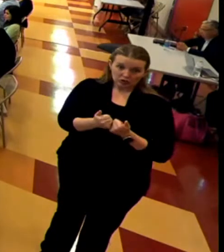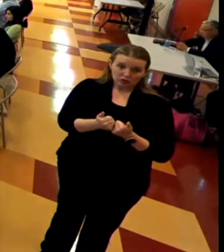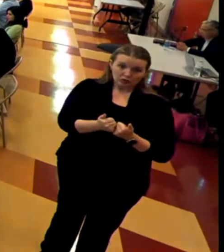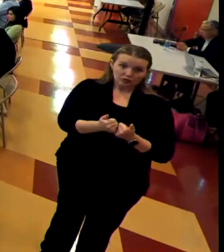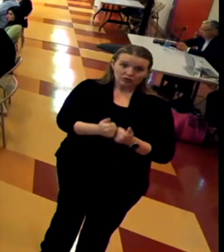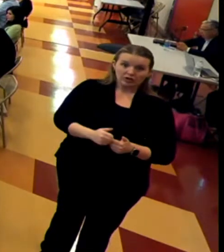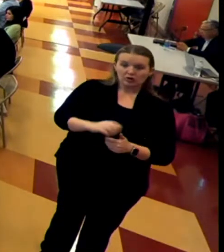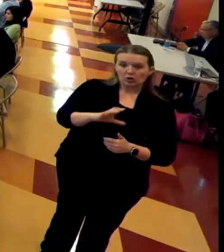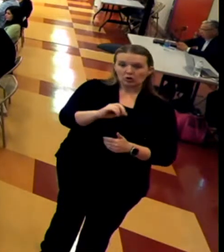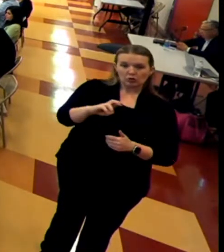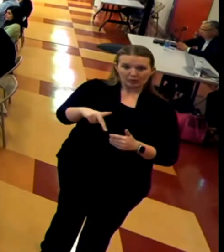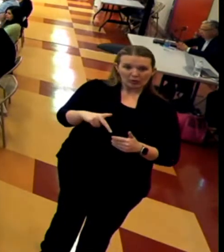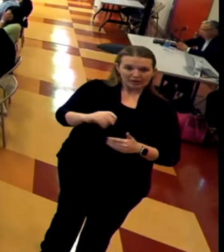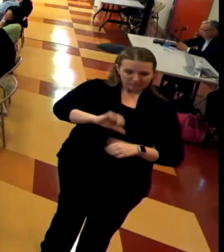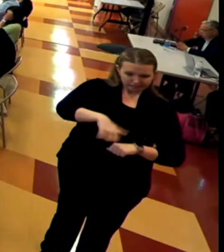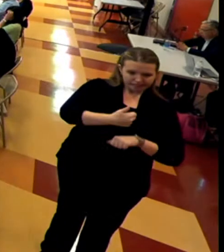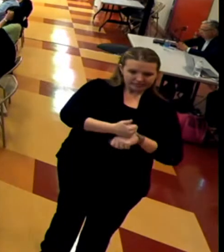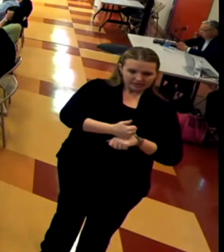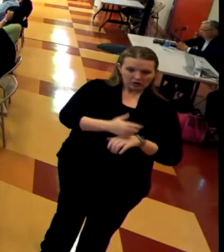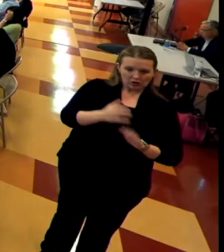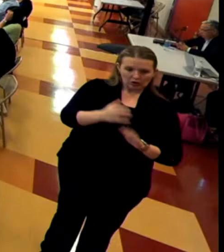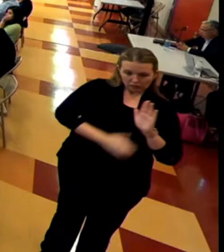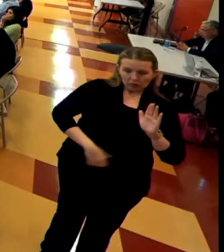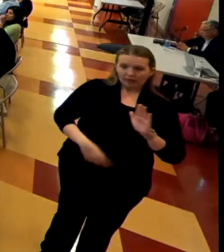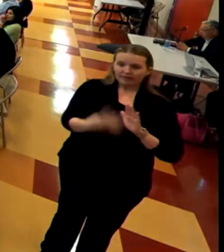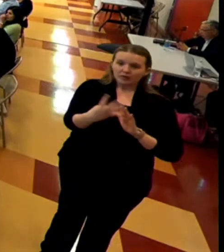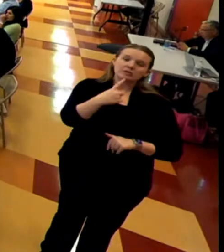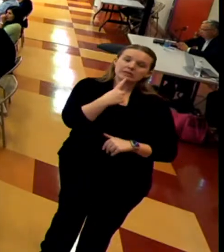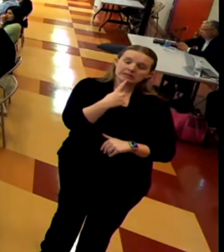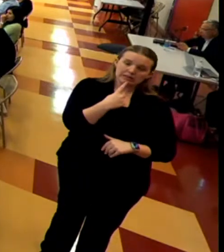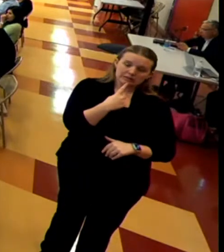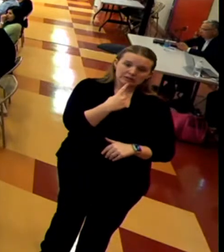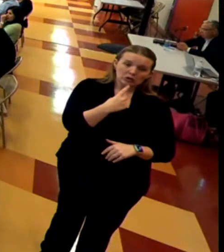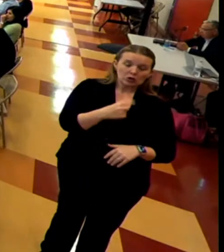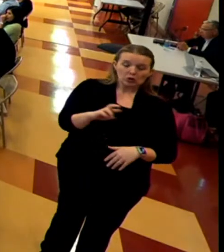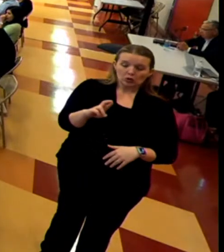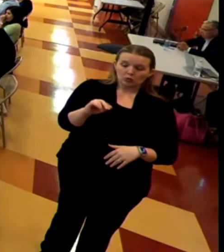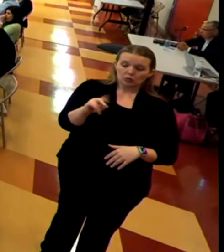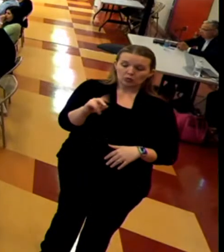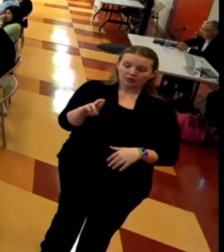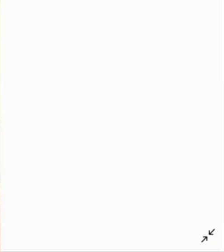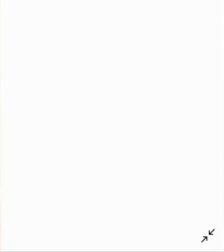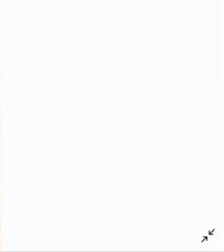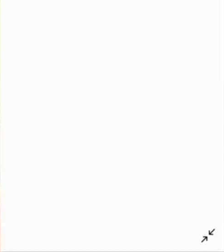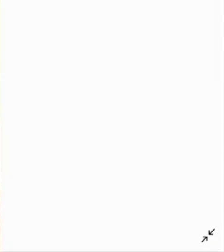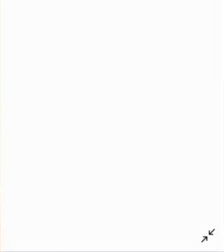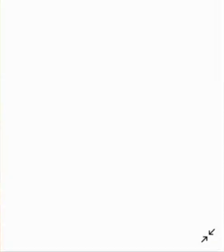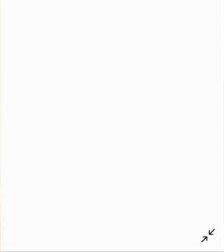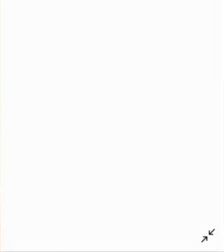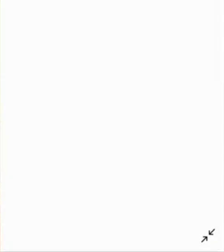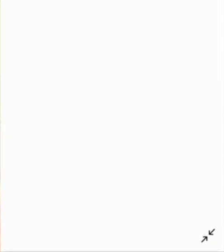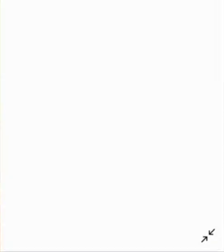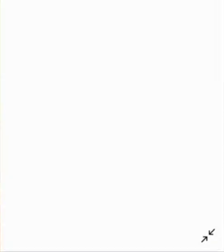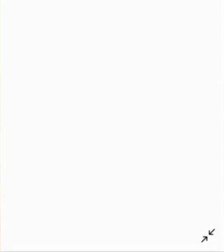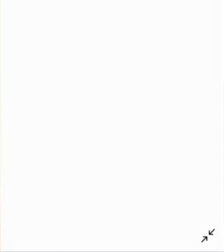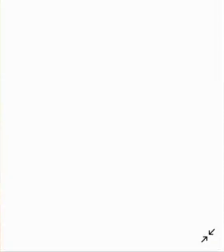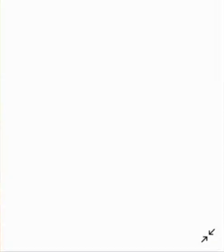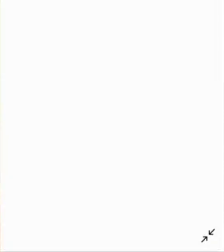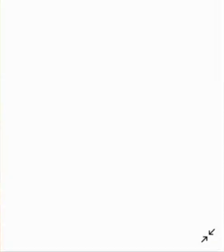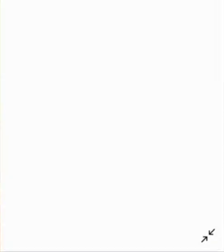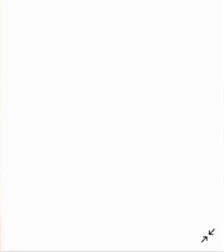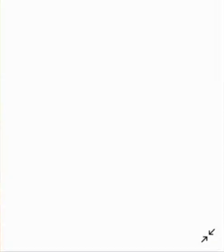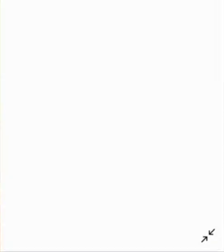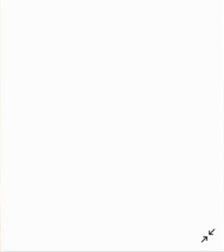River Road Neighborhood Association, Article 4 states that the River Road Neighborhood Association shall encourage the preservation of the